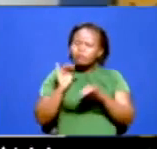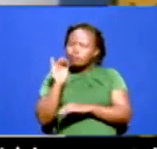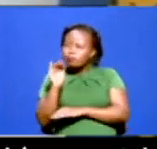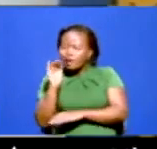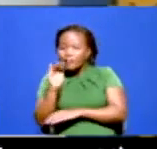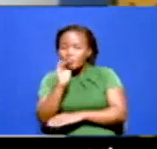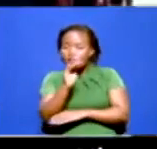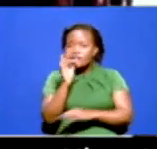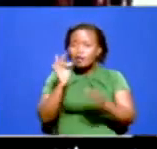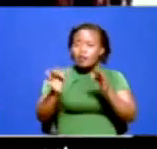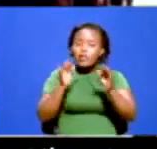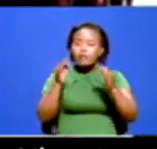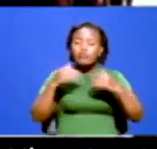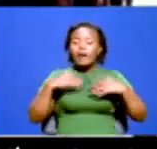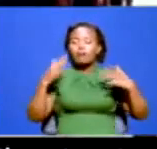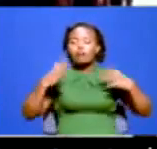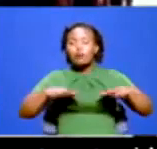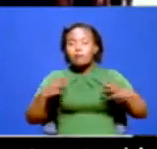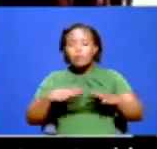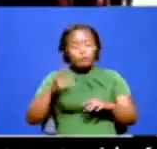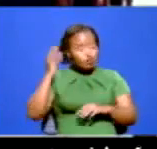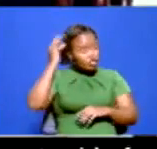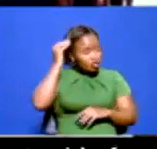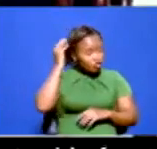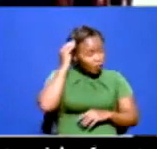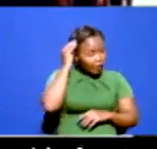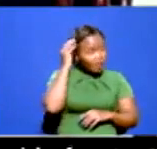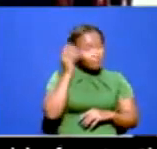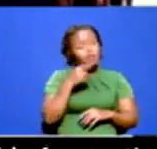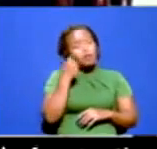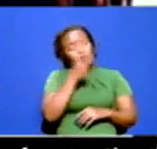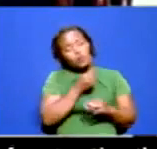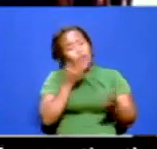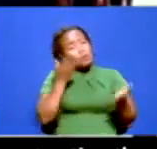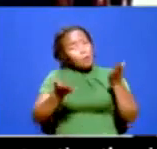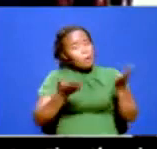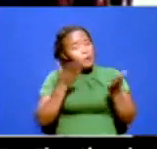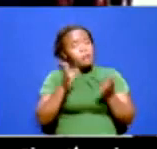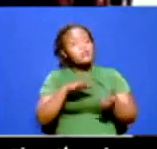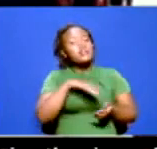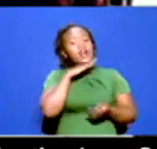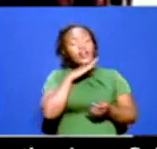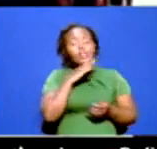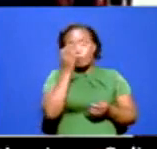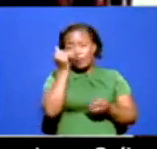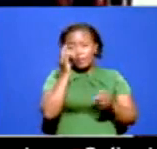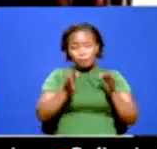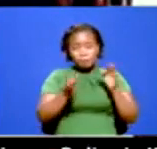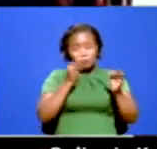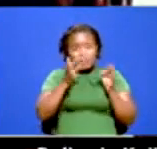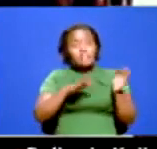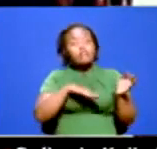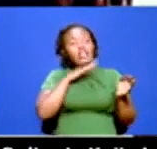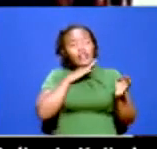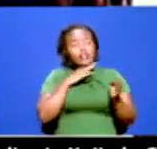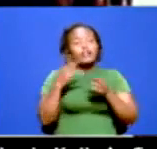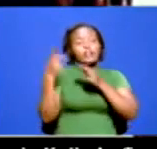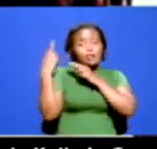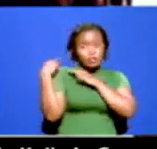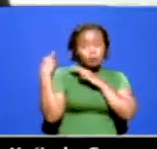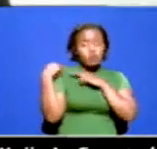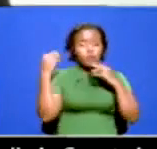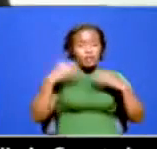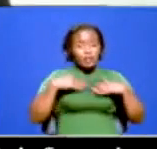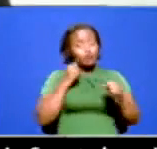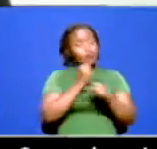people in Somalia who have either died, because even if they're dead, we have the responsibility of getting